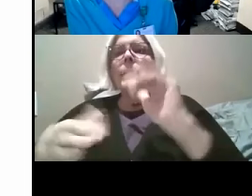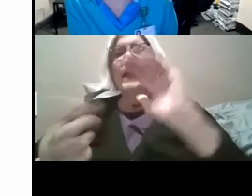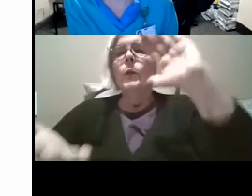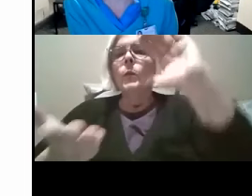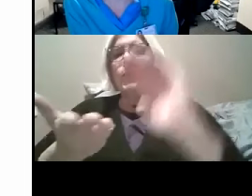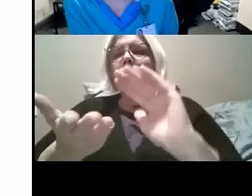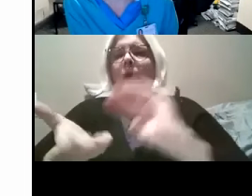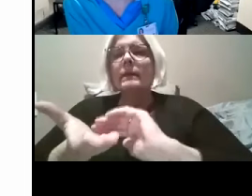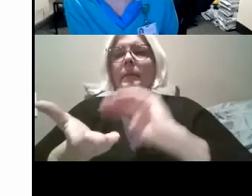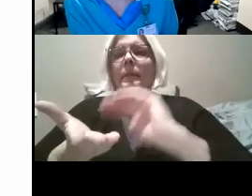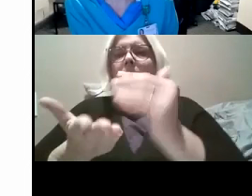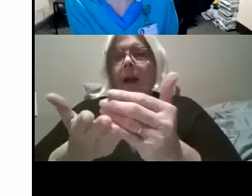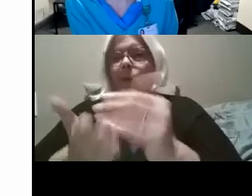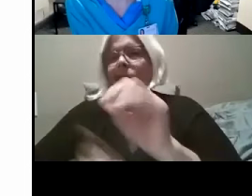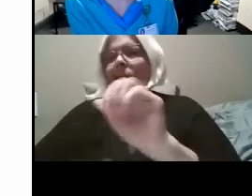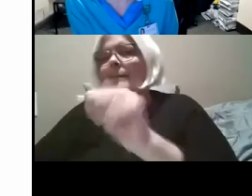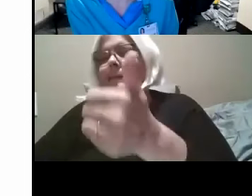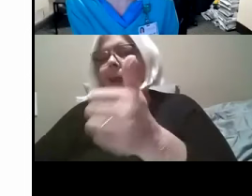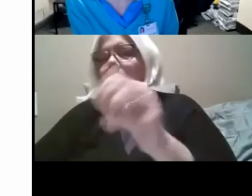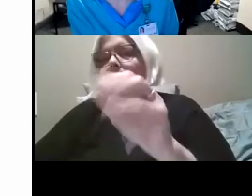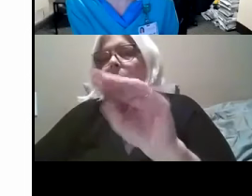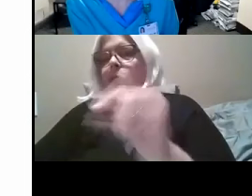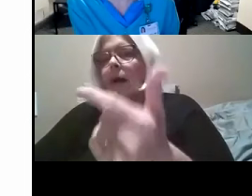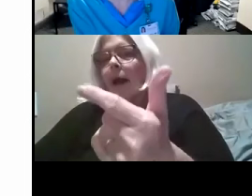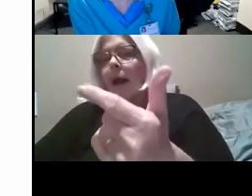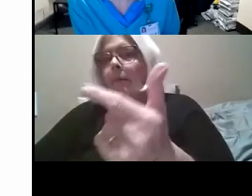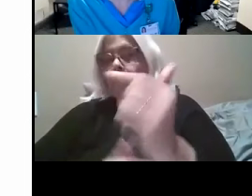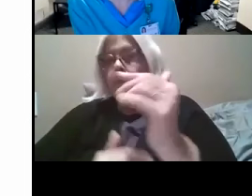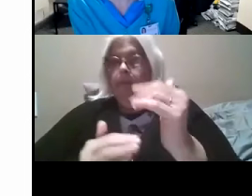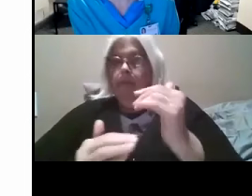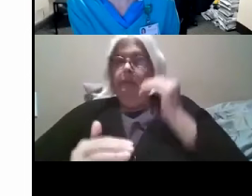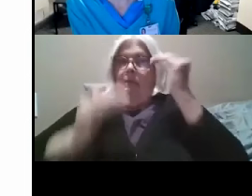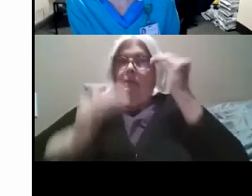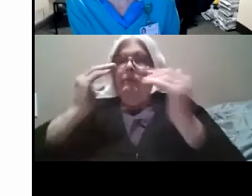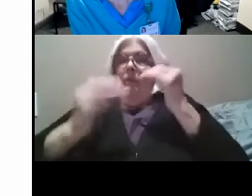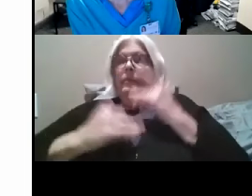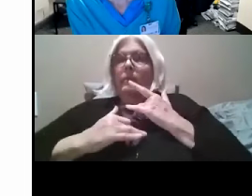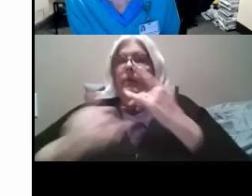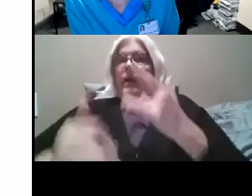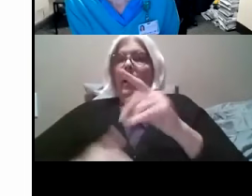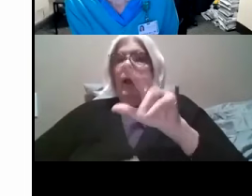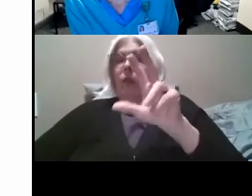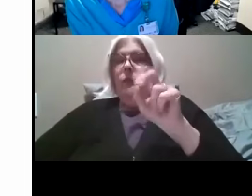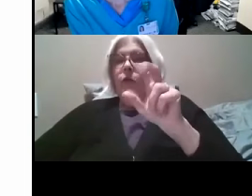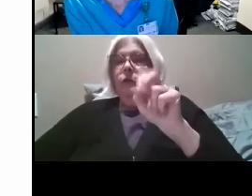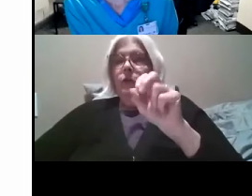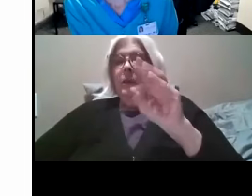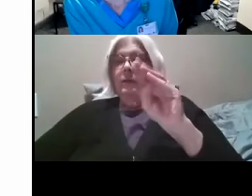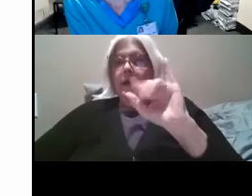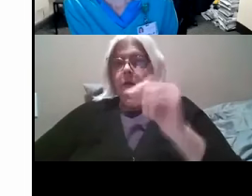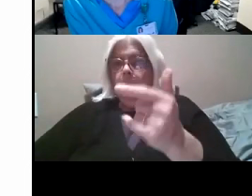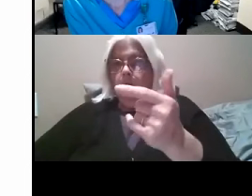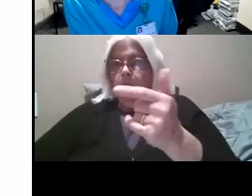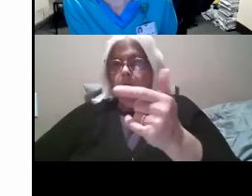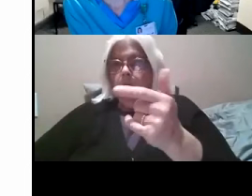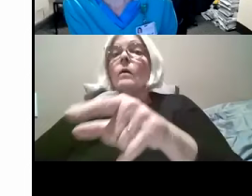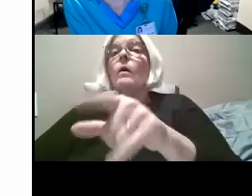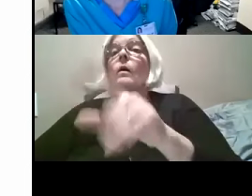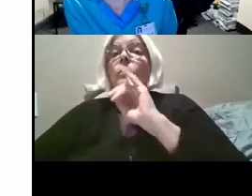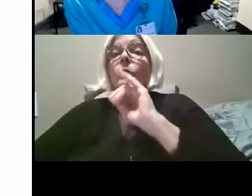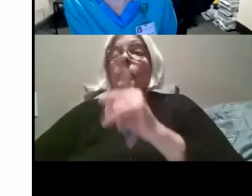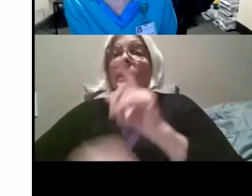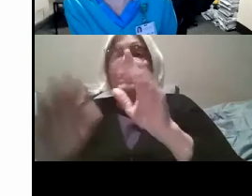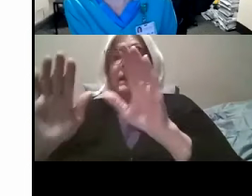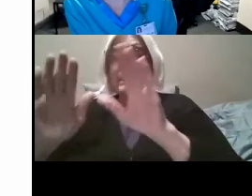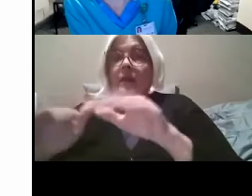what they saw in the study is that children in this age group who got the 10 microgram dose had a similar immune